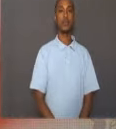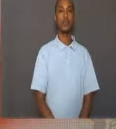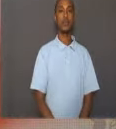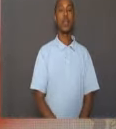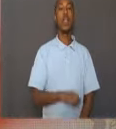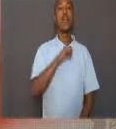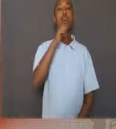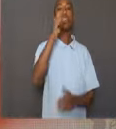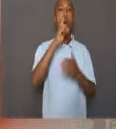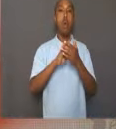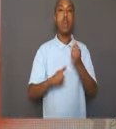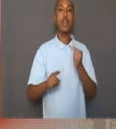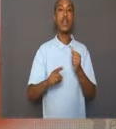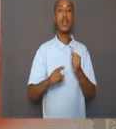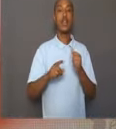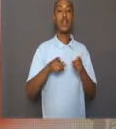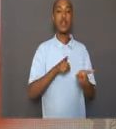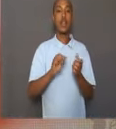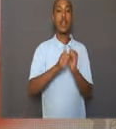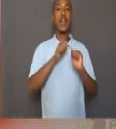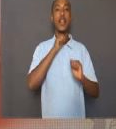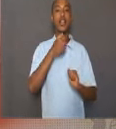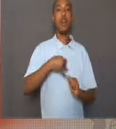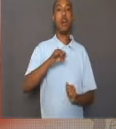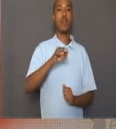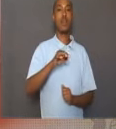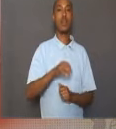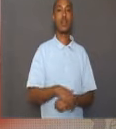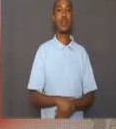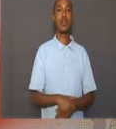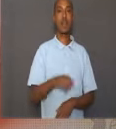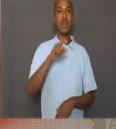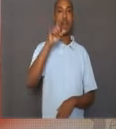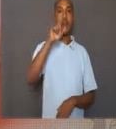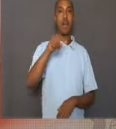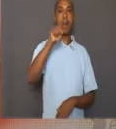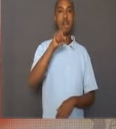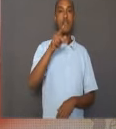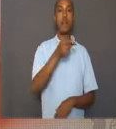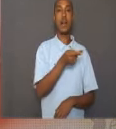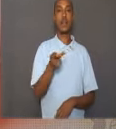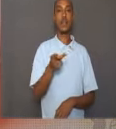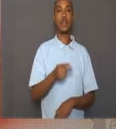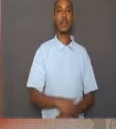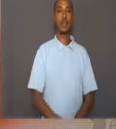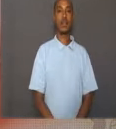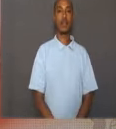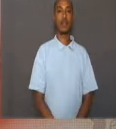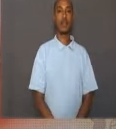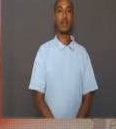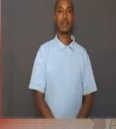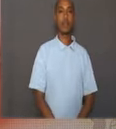Not only was the deflection of these alpha particles much more dramatic than they